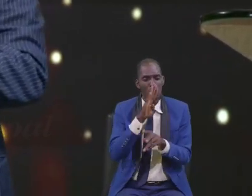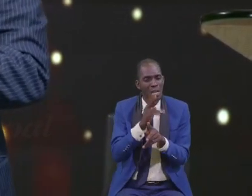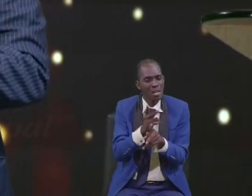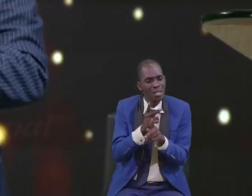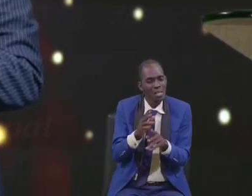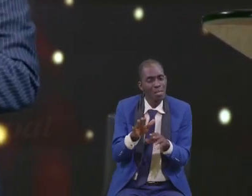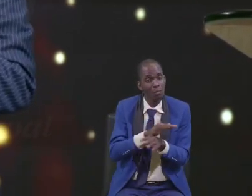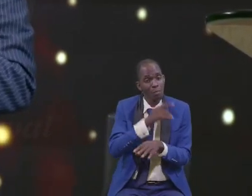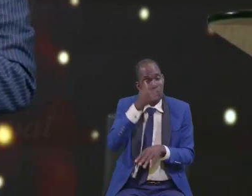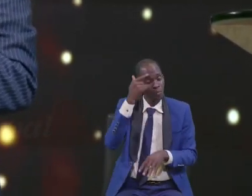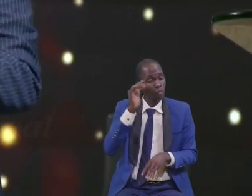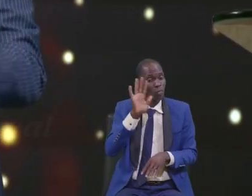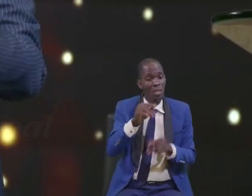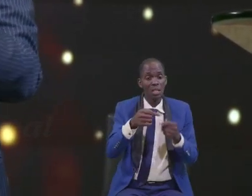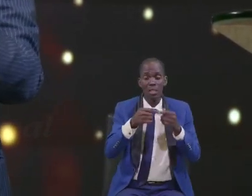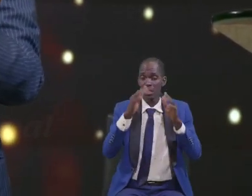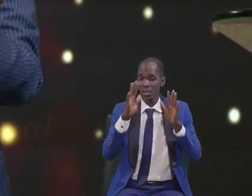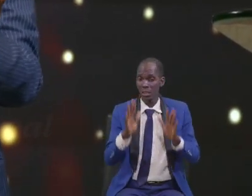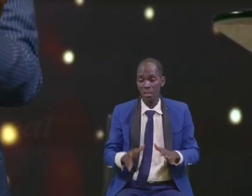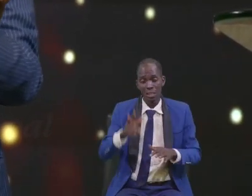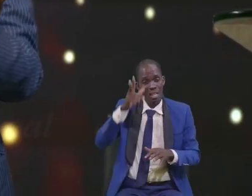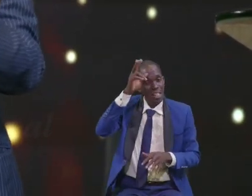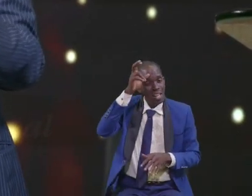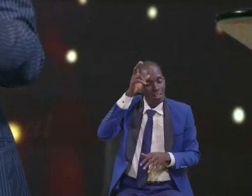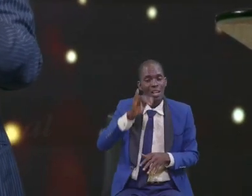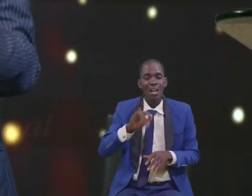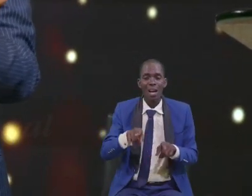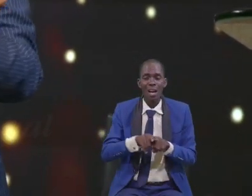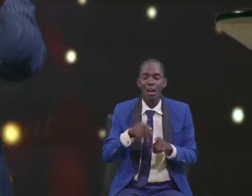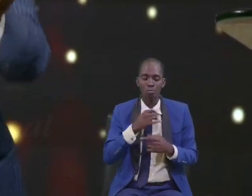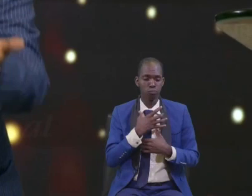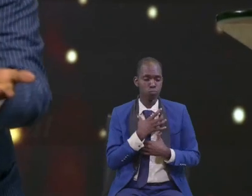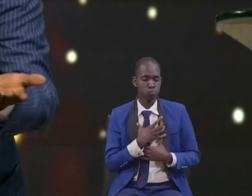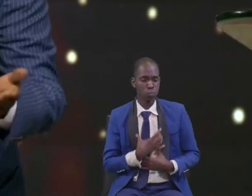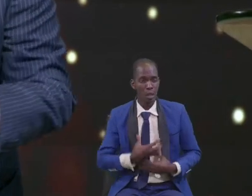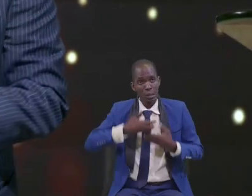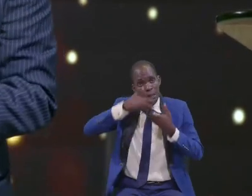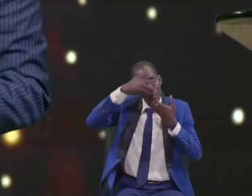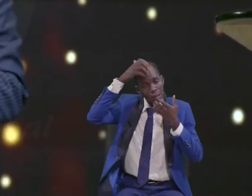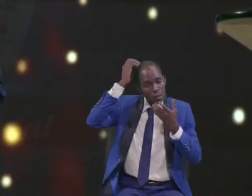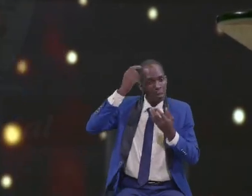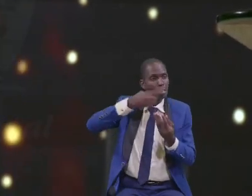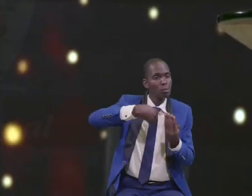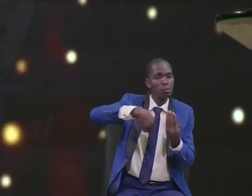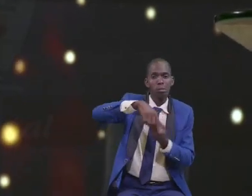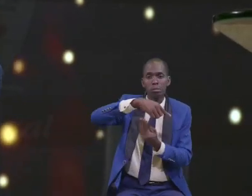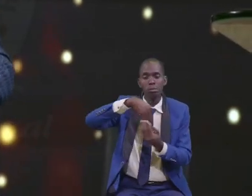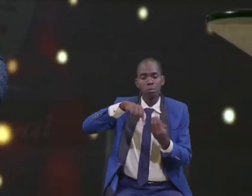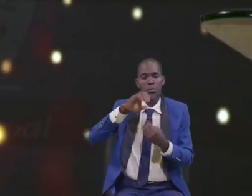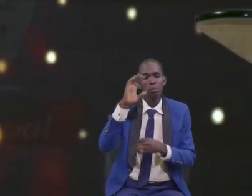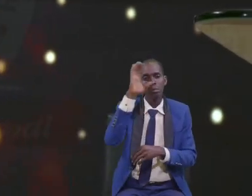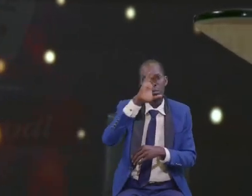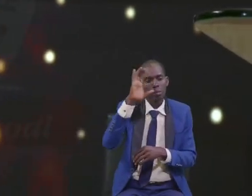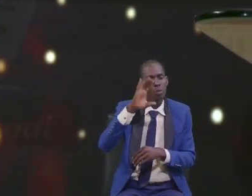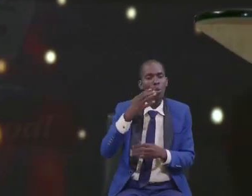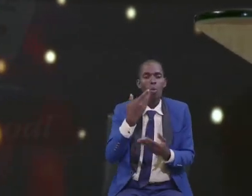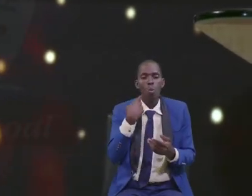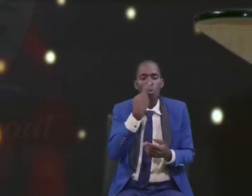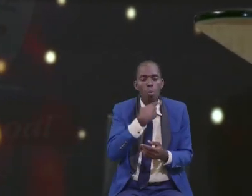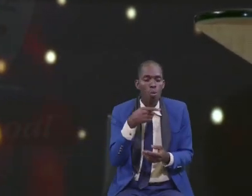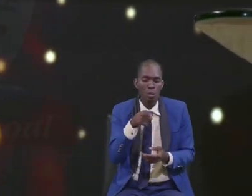your adversary, the devil, as a roaring lion, walketh about seeking whom he